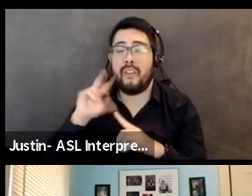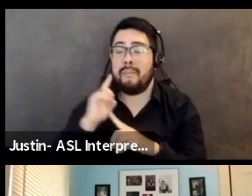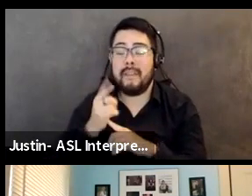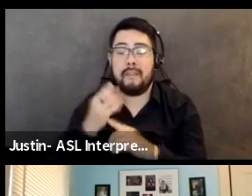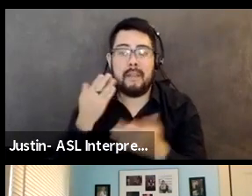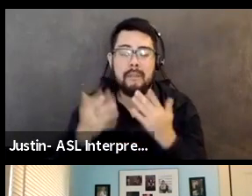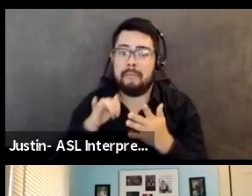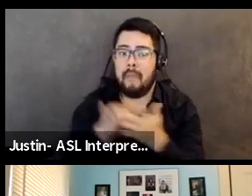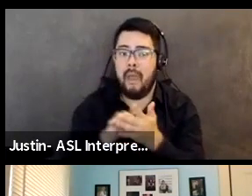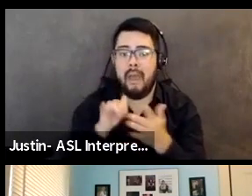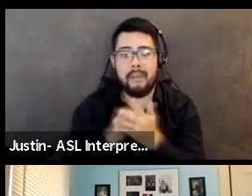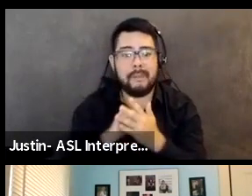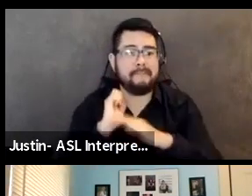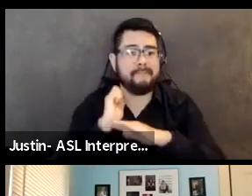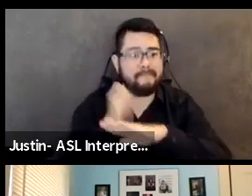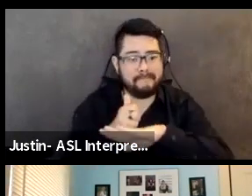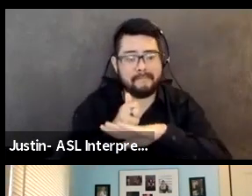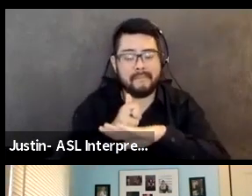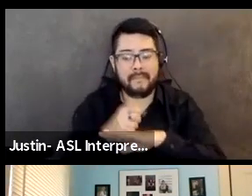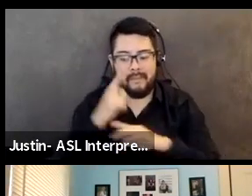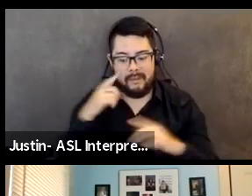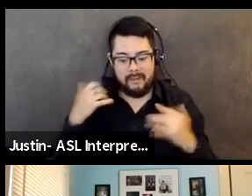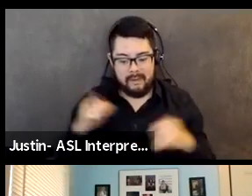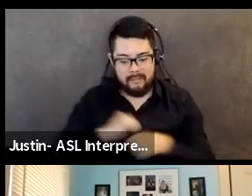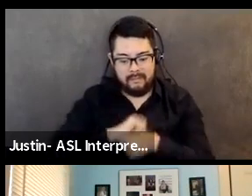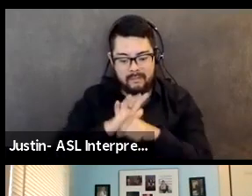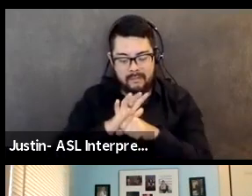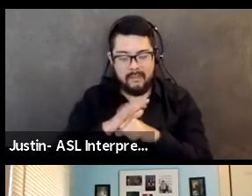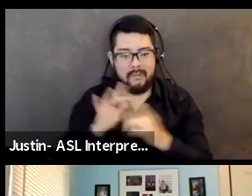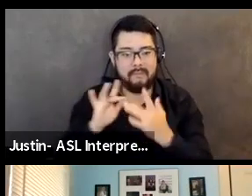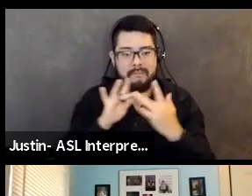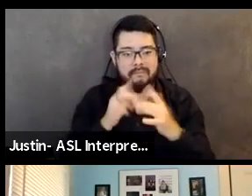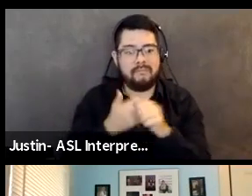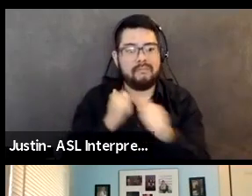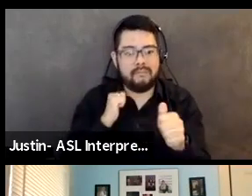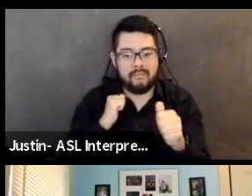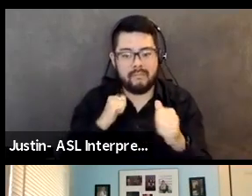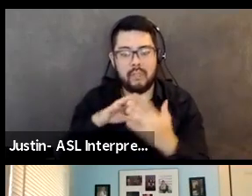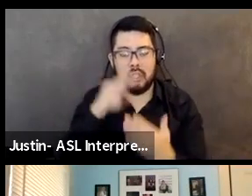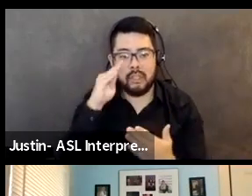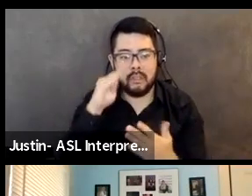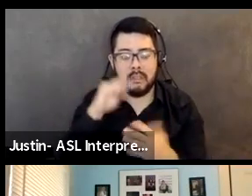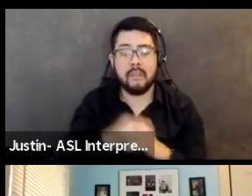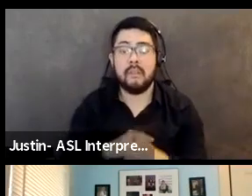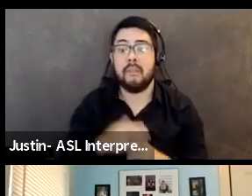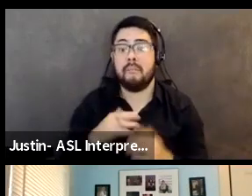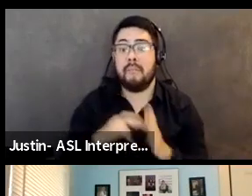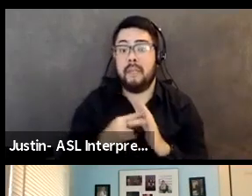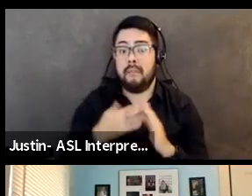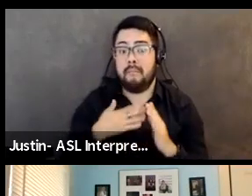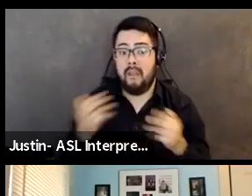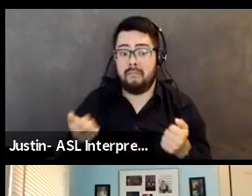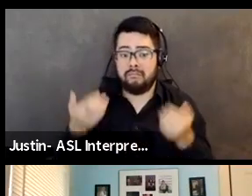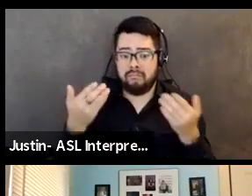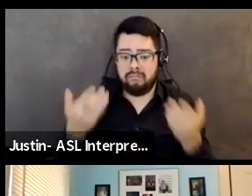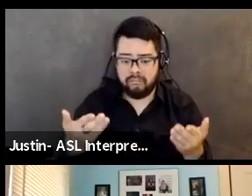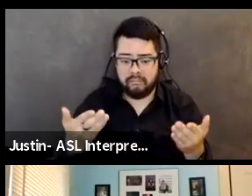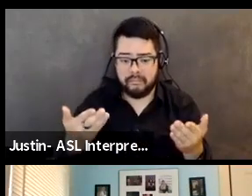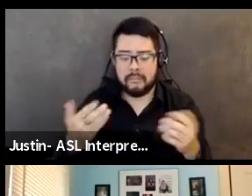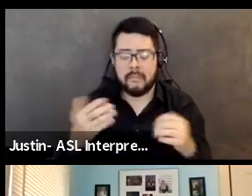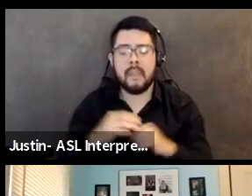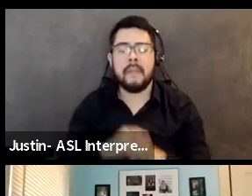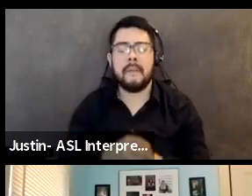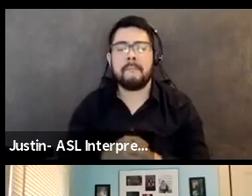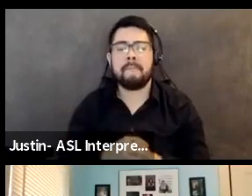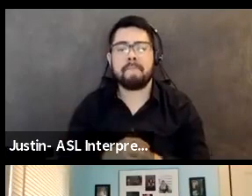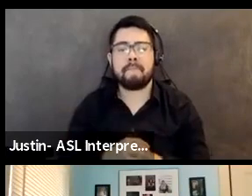practical in this current circumstances so um my recommendation is to the you know